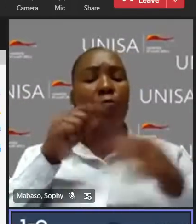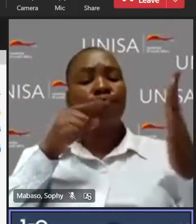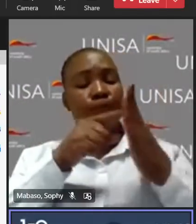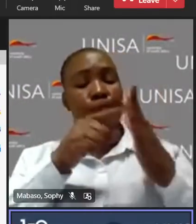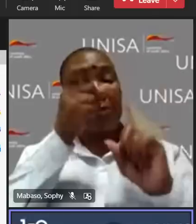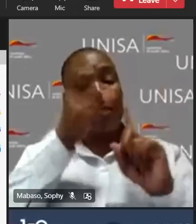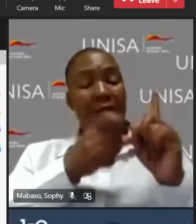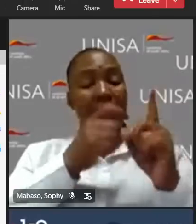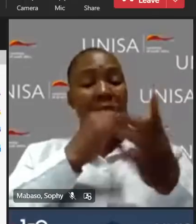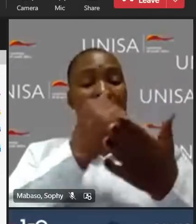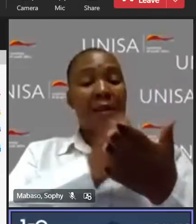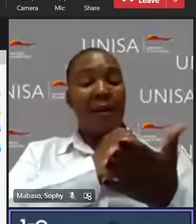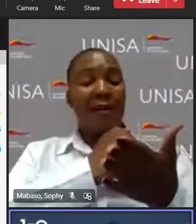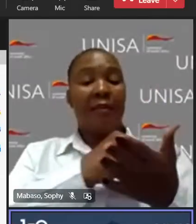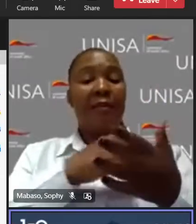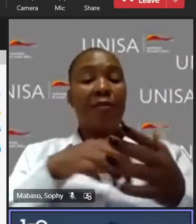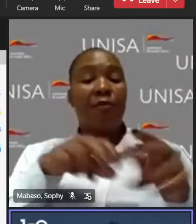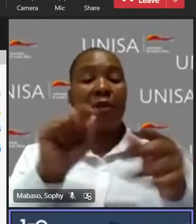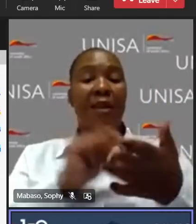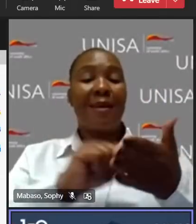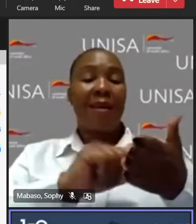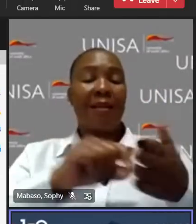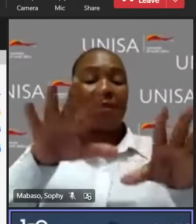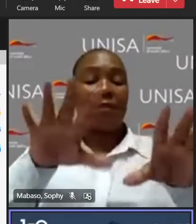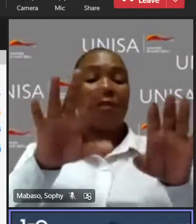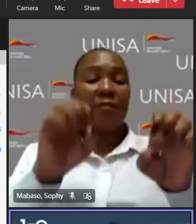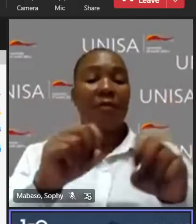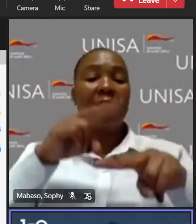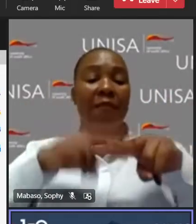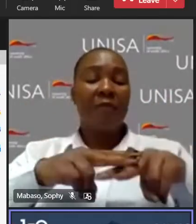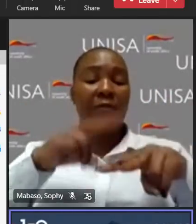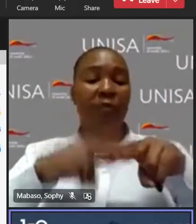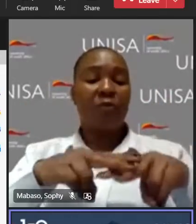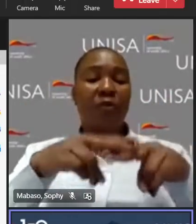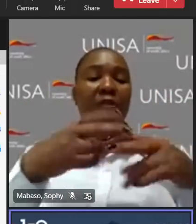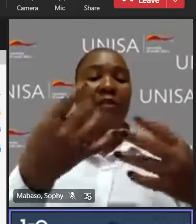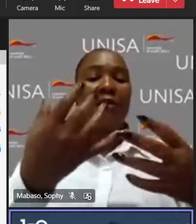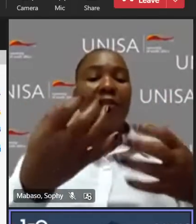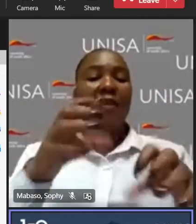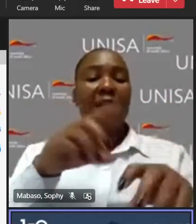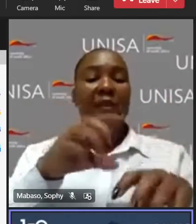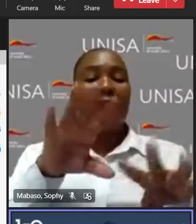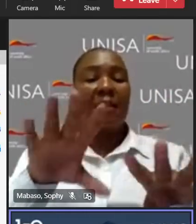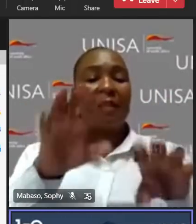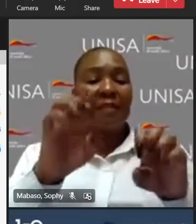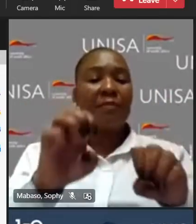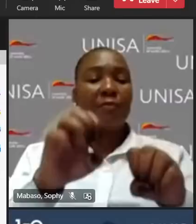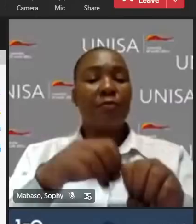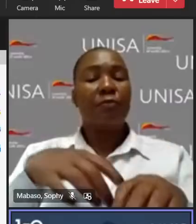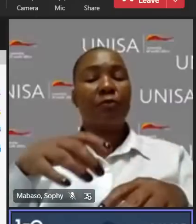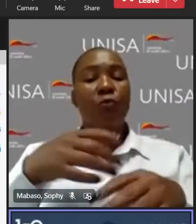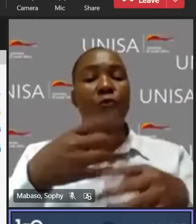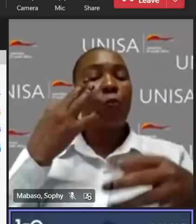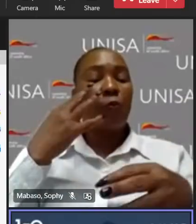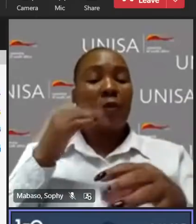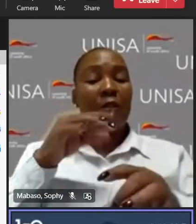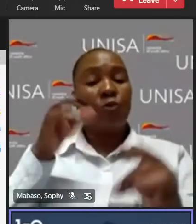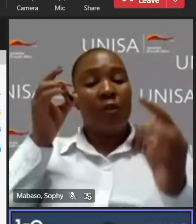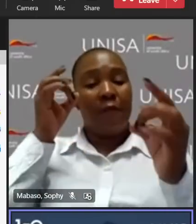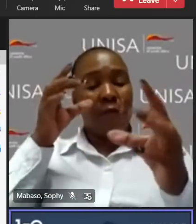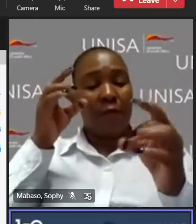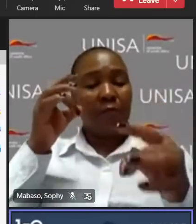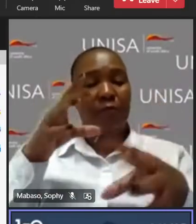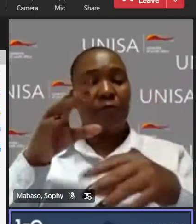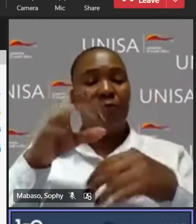and of course, there is no exams scheduled for. It will tell you. If we change that to